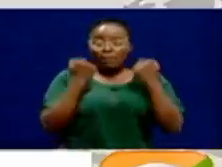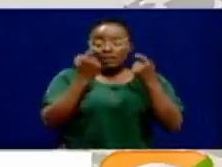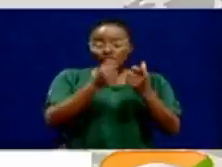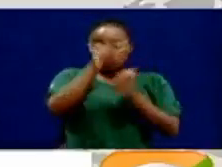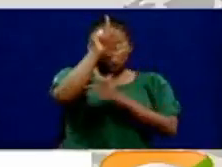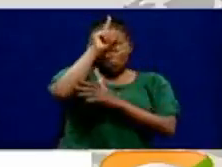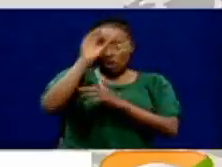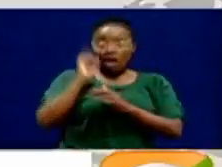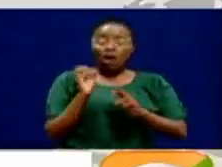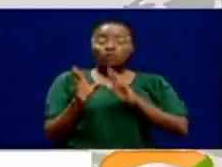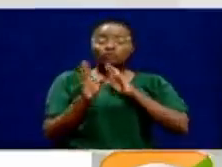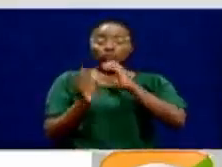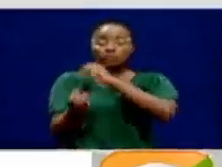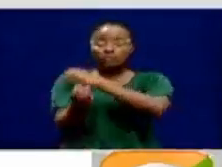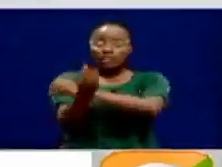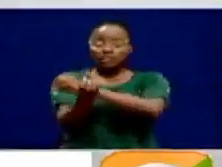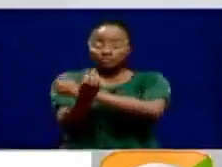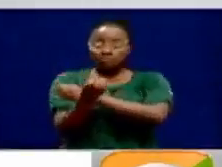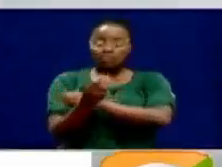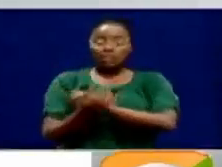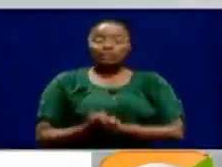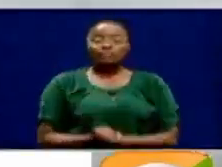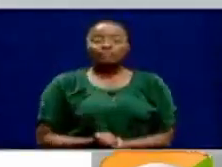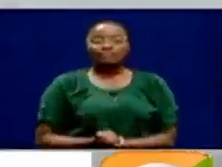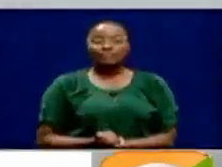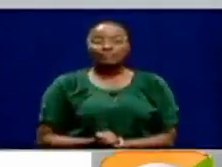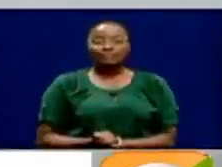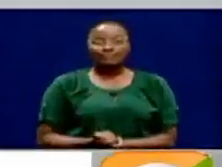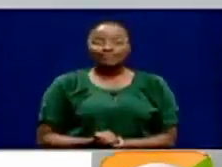Stephen Leto now reports.